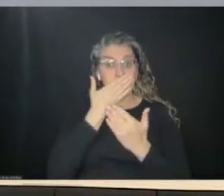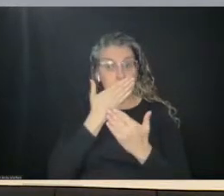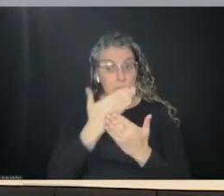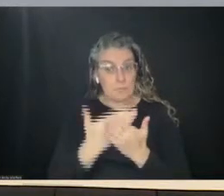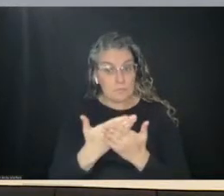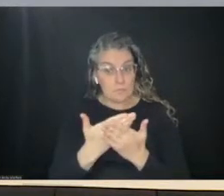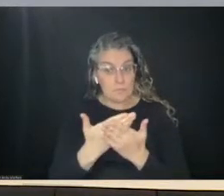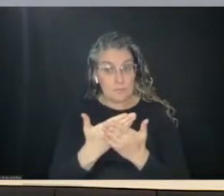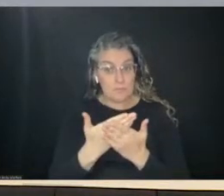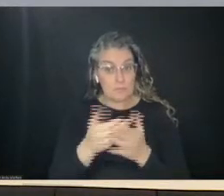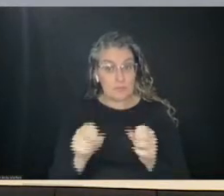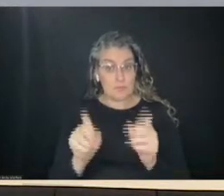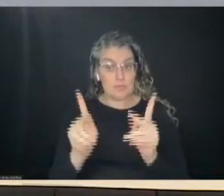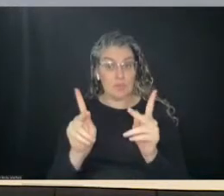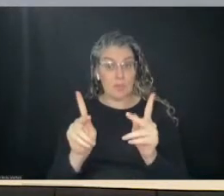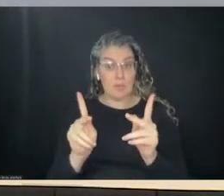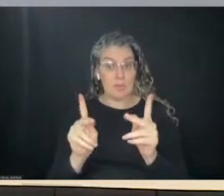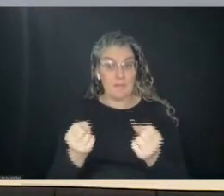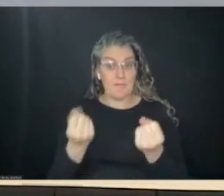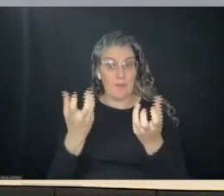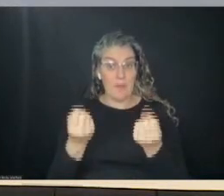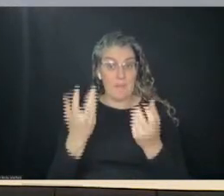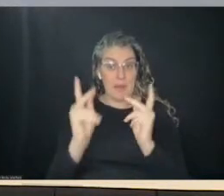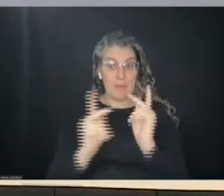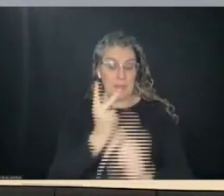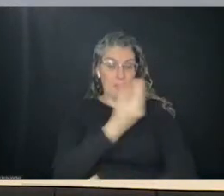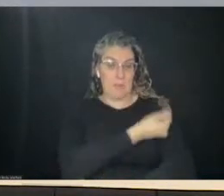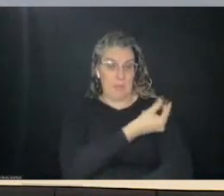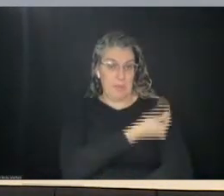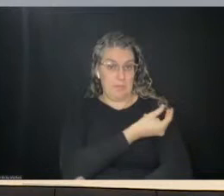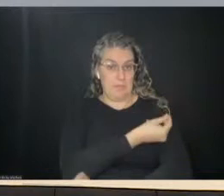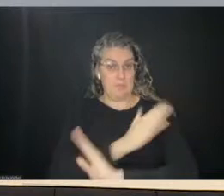PEI, and that certainly has been the case to date.